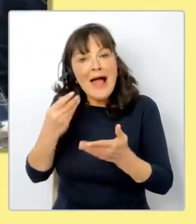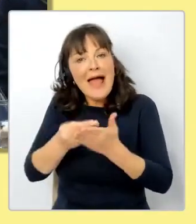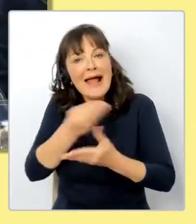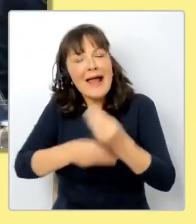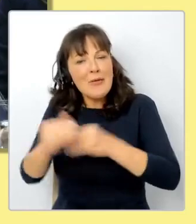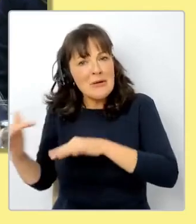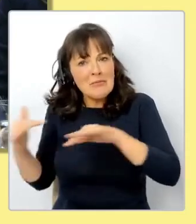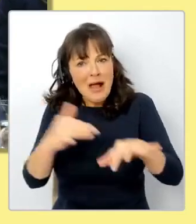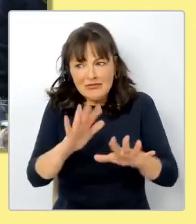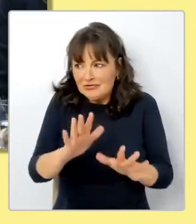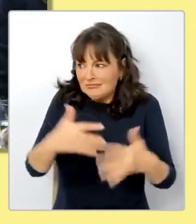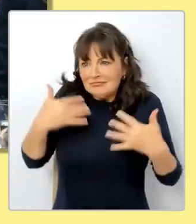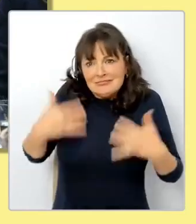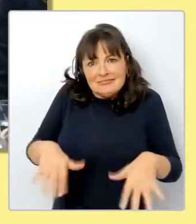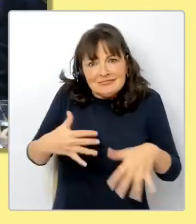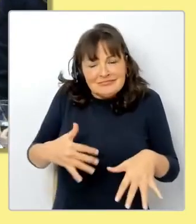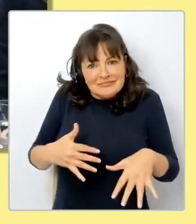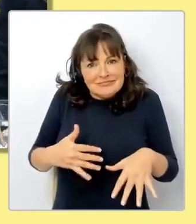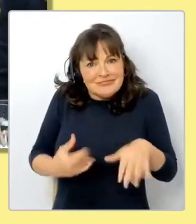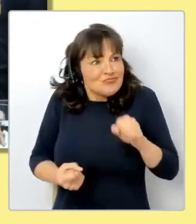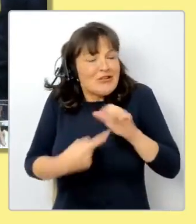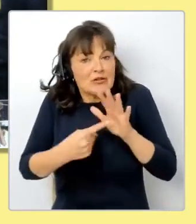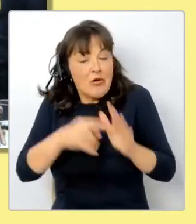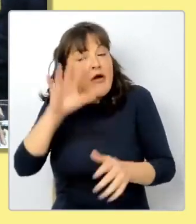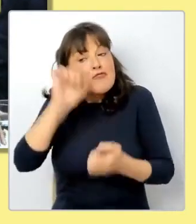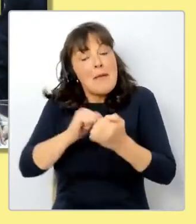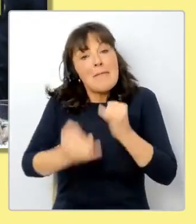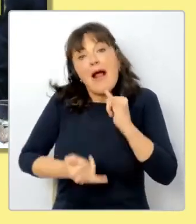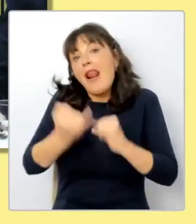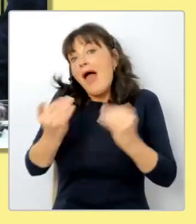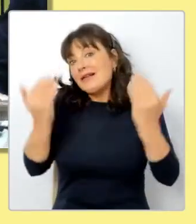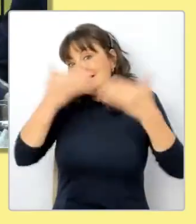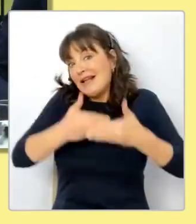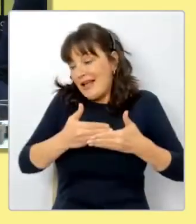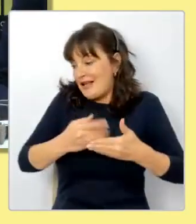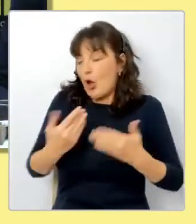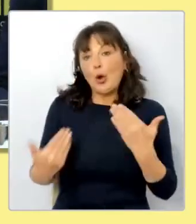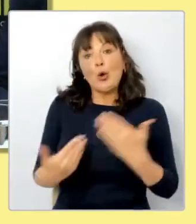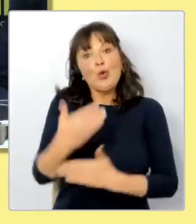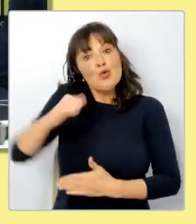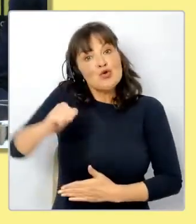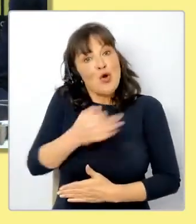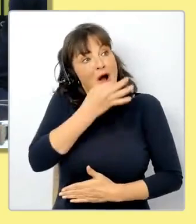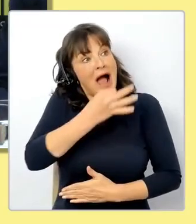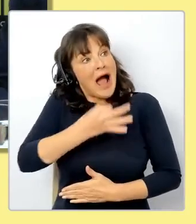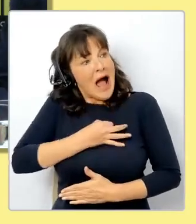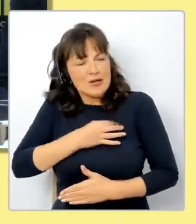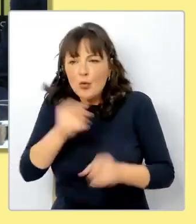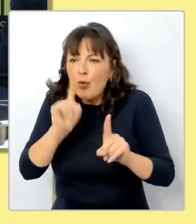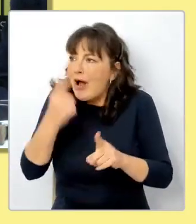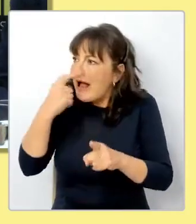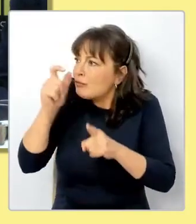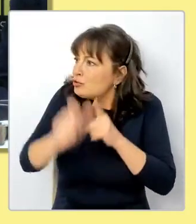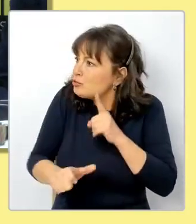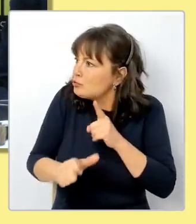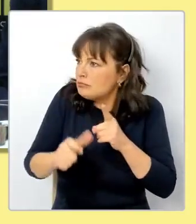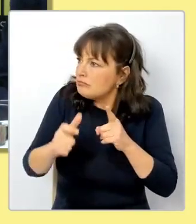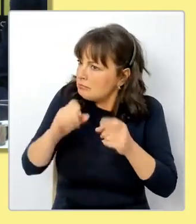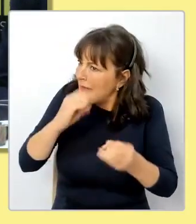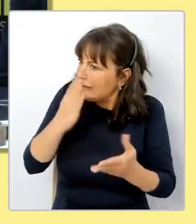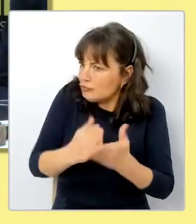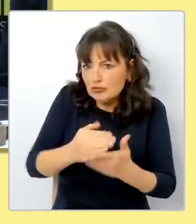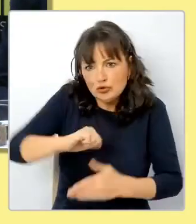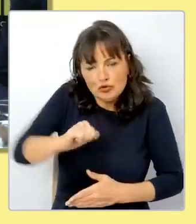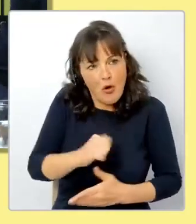by a new Scot, what more we could do to make Scotland a welcoming place. And if there was ever an argument for us to have control